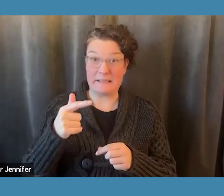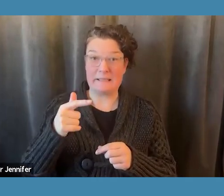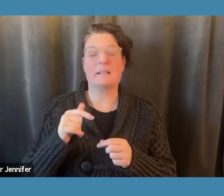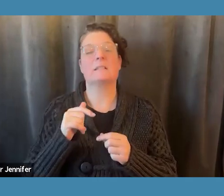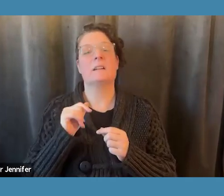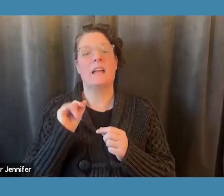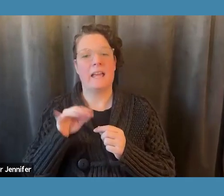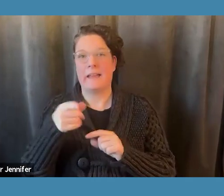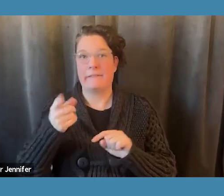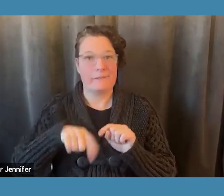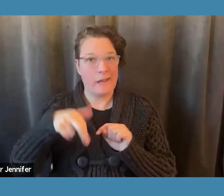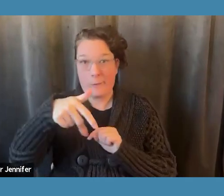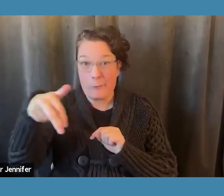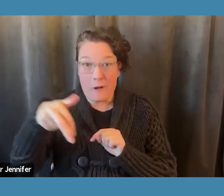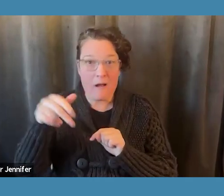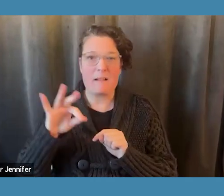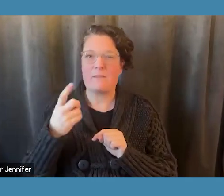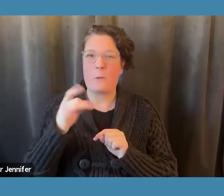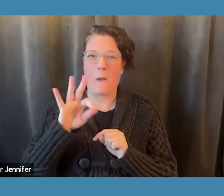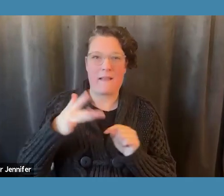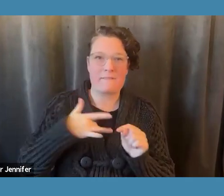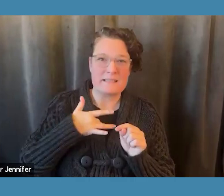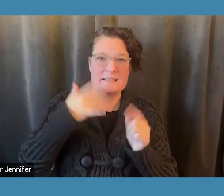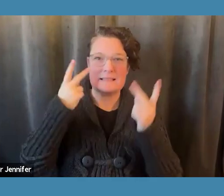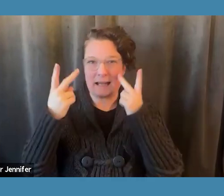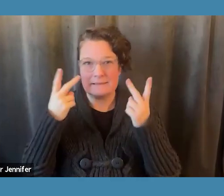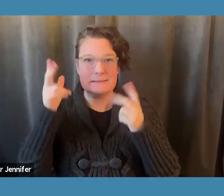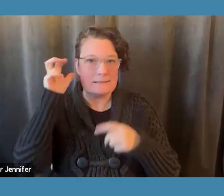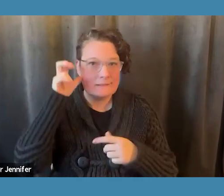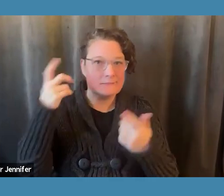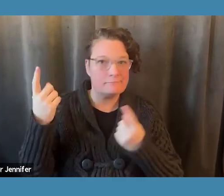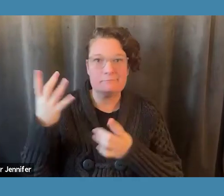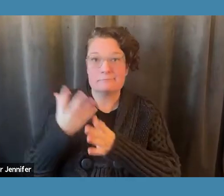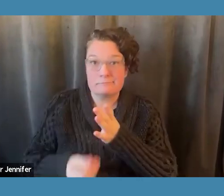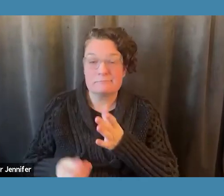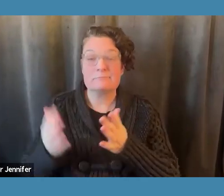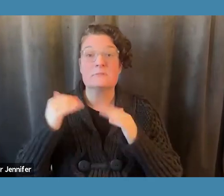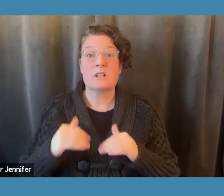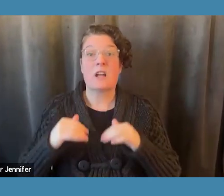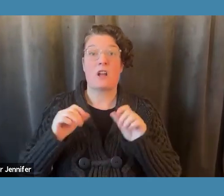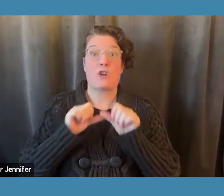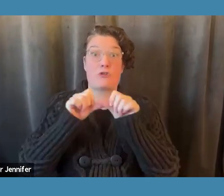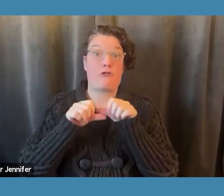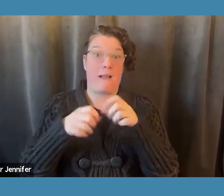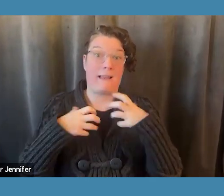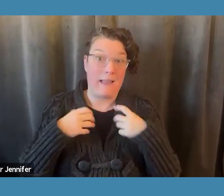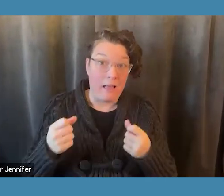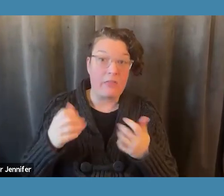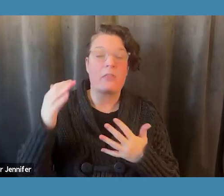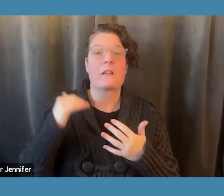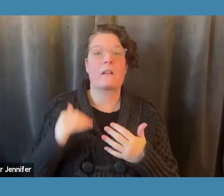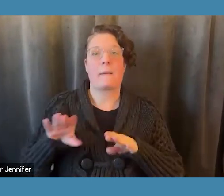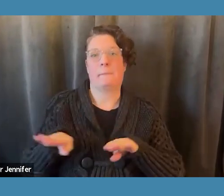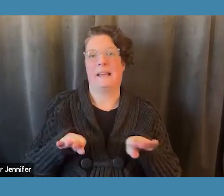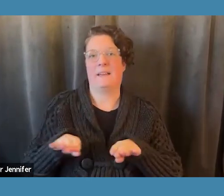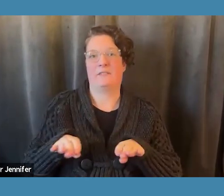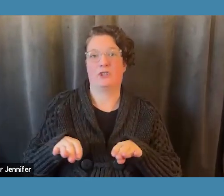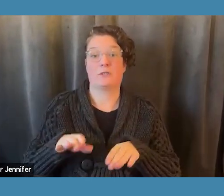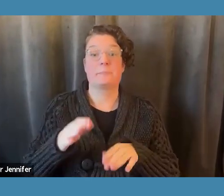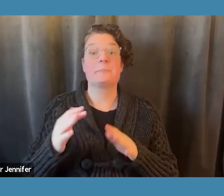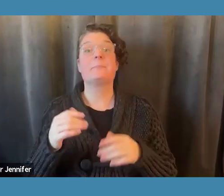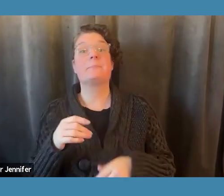walk, sensory, chronic health, and behavior. And then as far as major